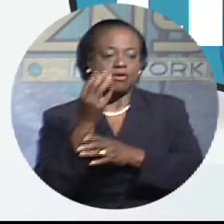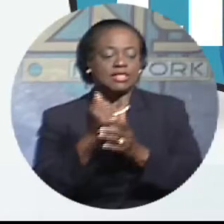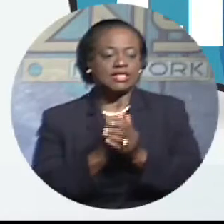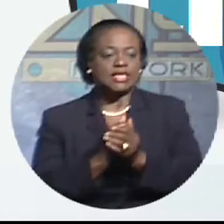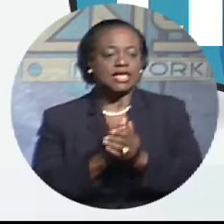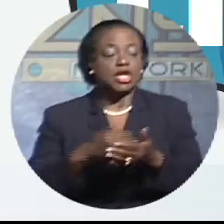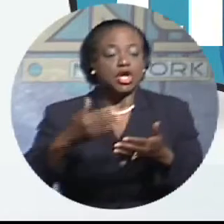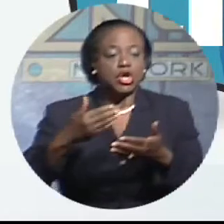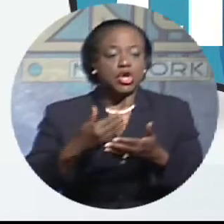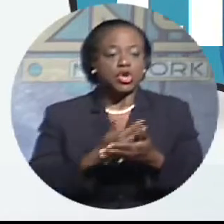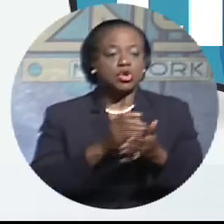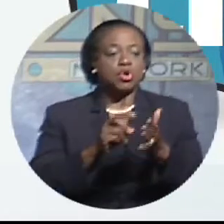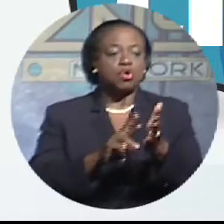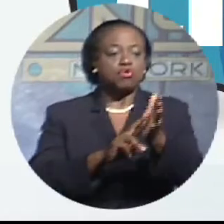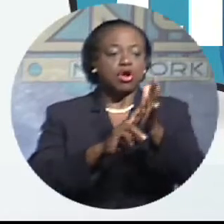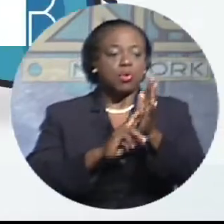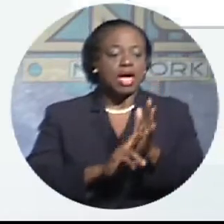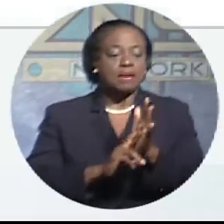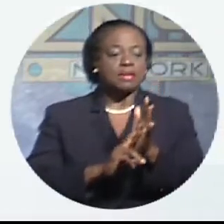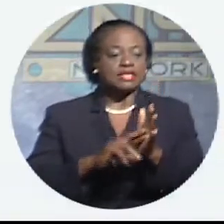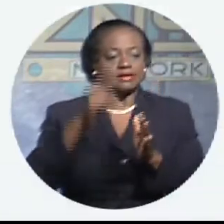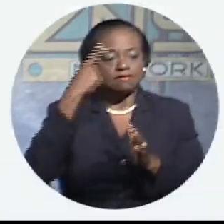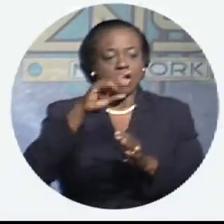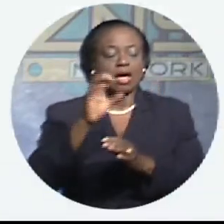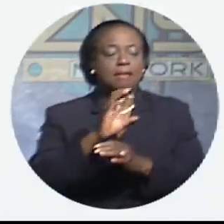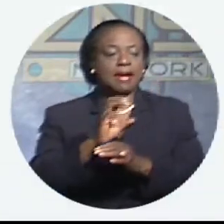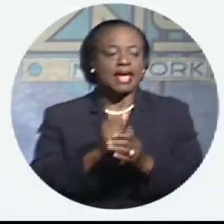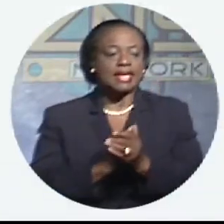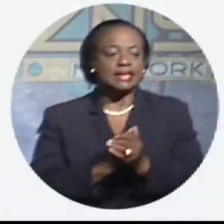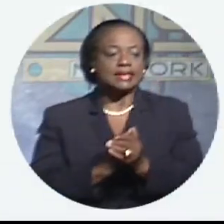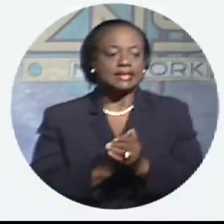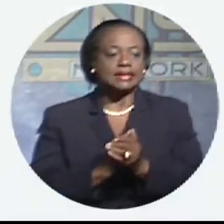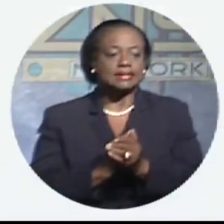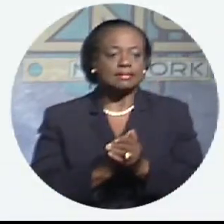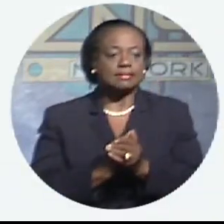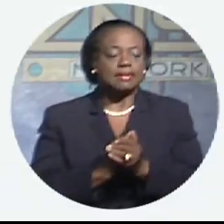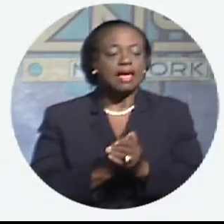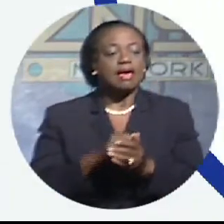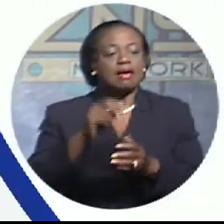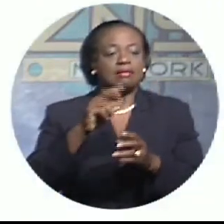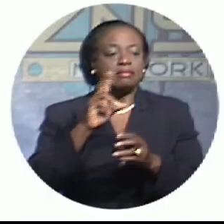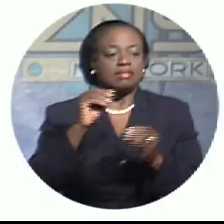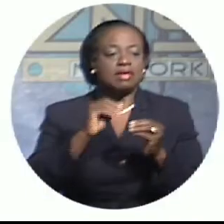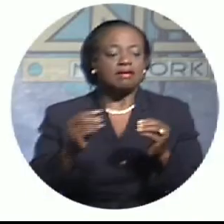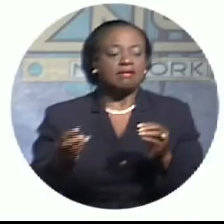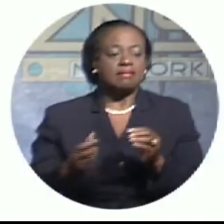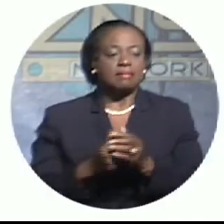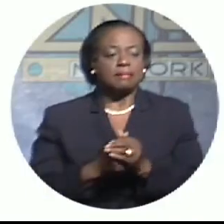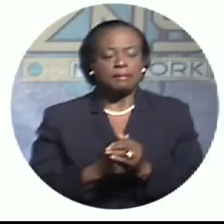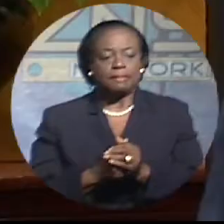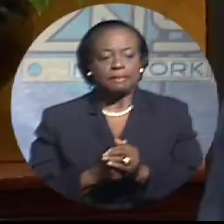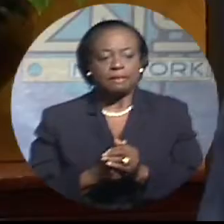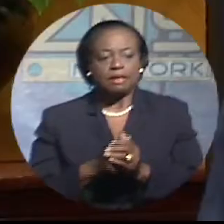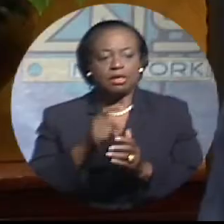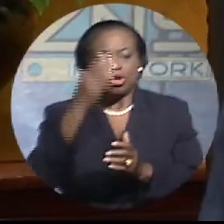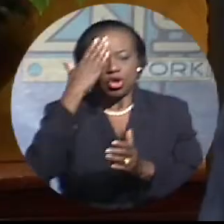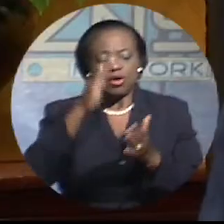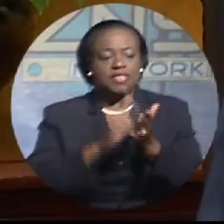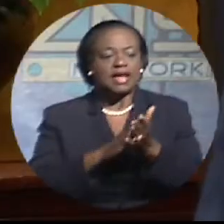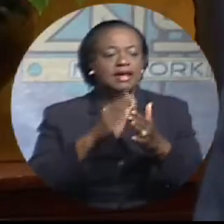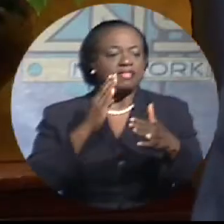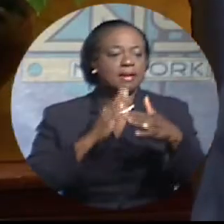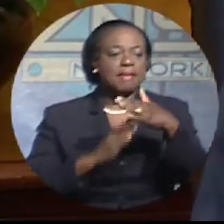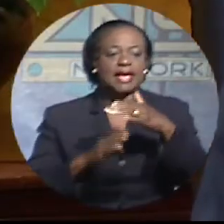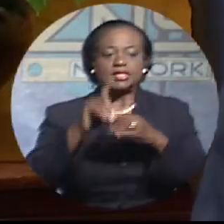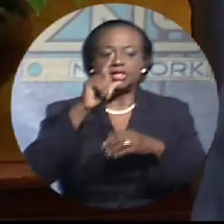requirements for compliance and account opening, plus increased and new taxes like value-added tax. As you may be aware, the banks are exempt,